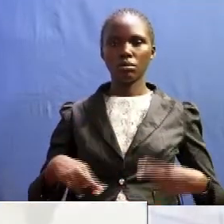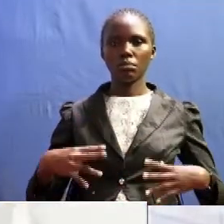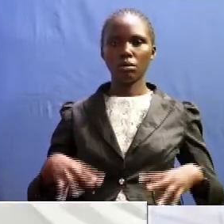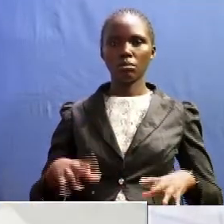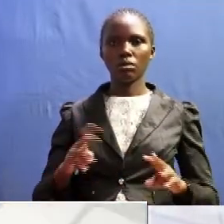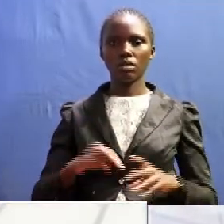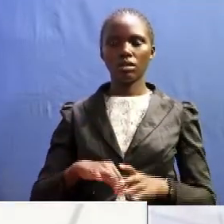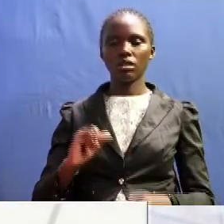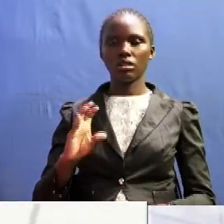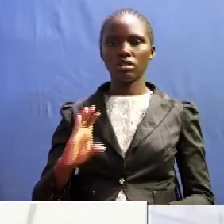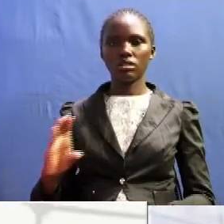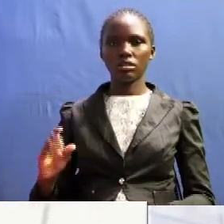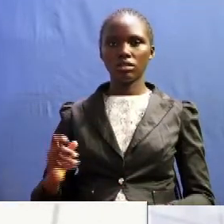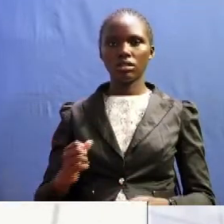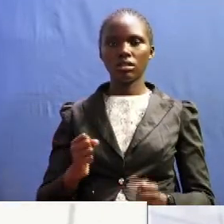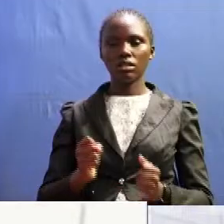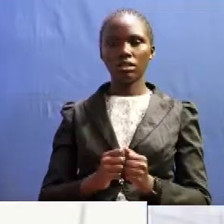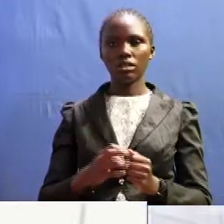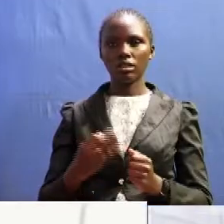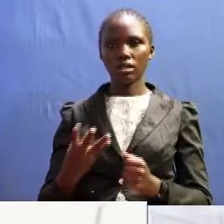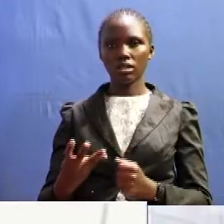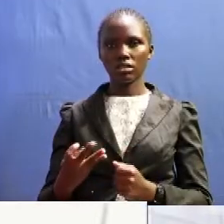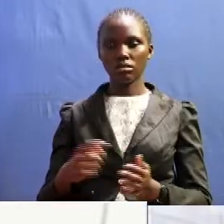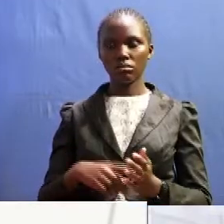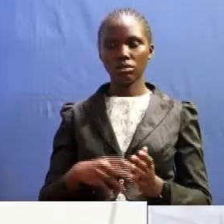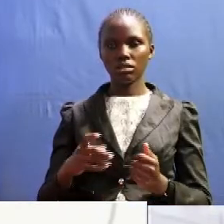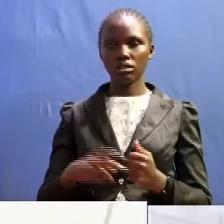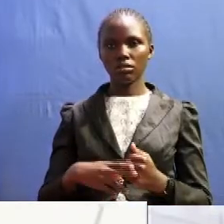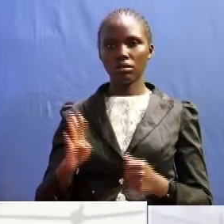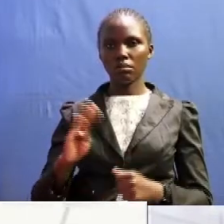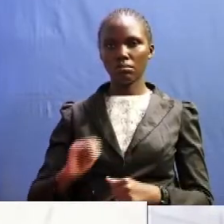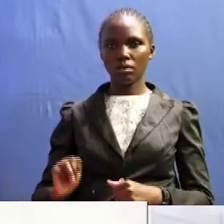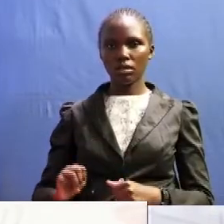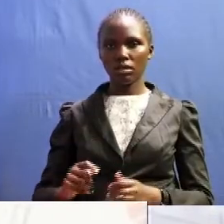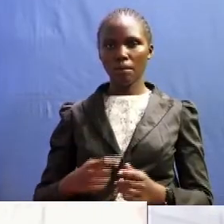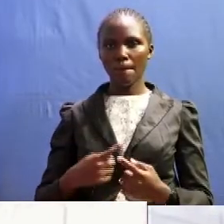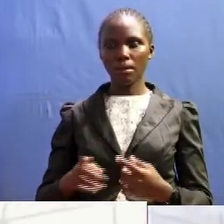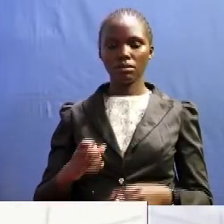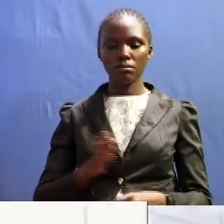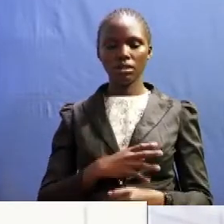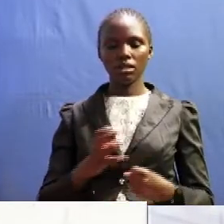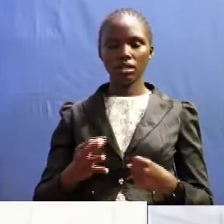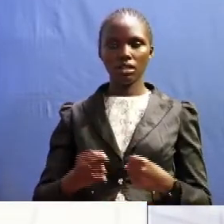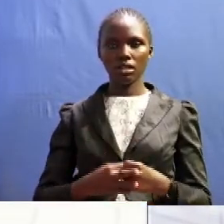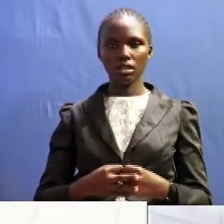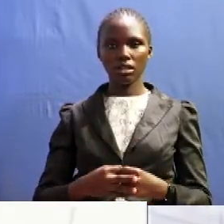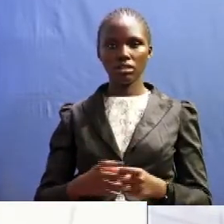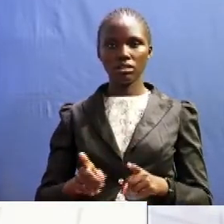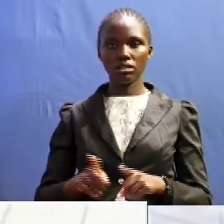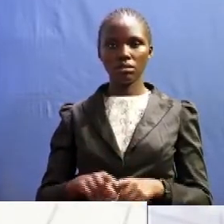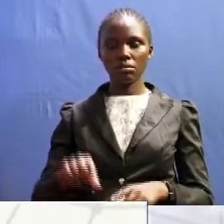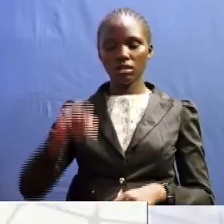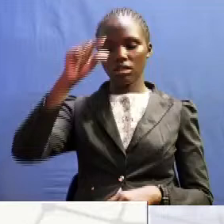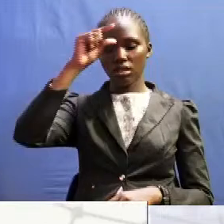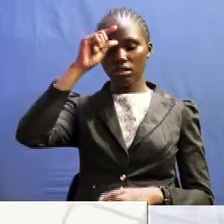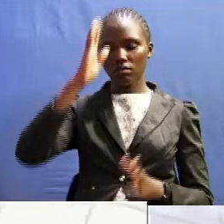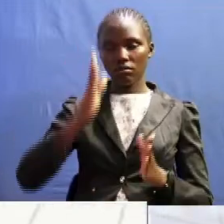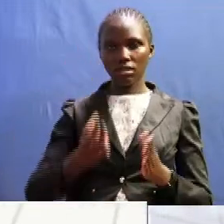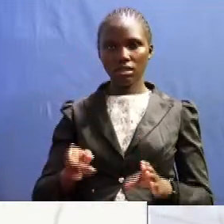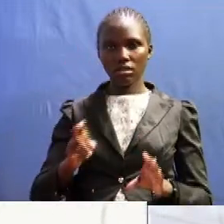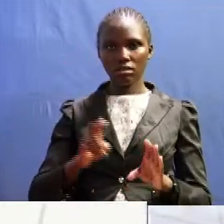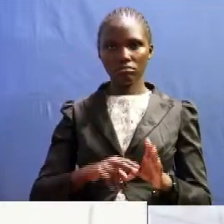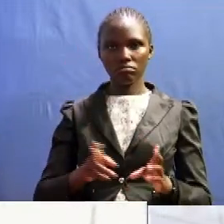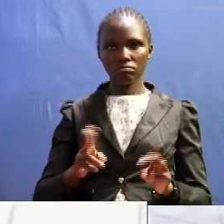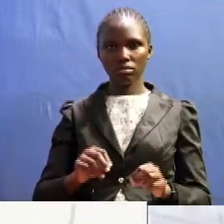ESCC, retrieving 13.7 million in cash. By late August, the governor was grouped among sitting and